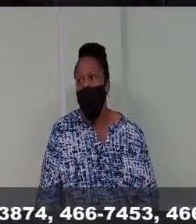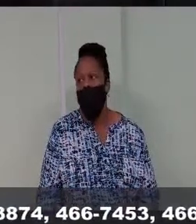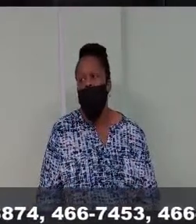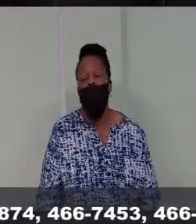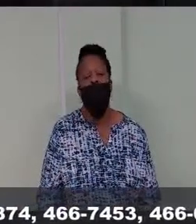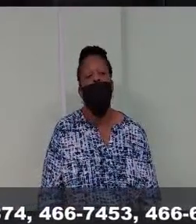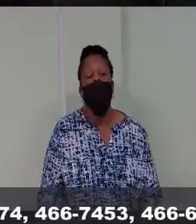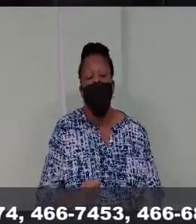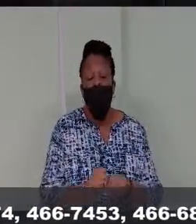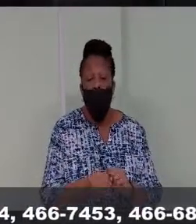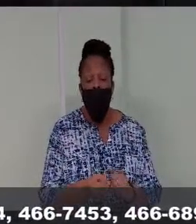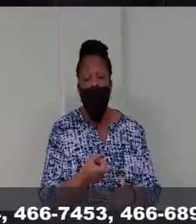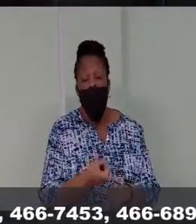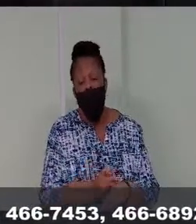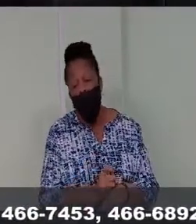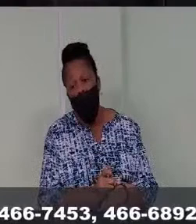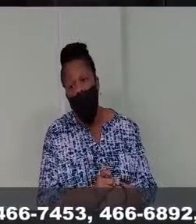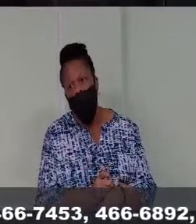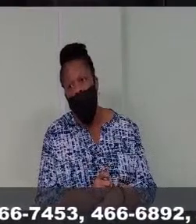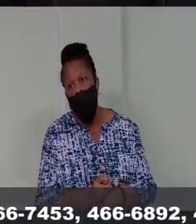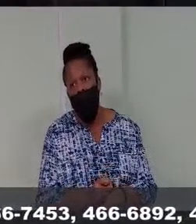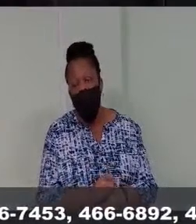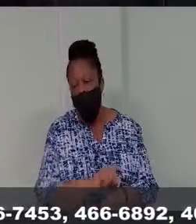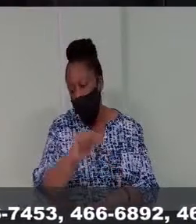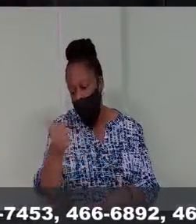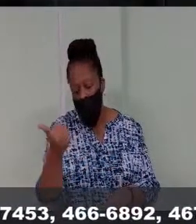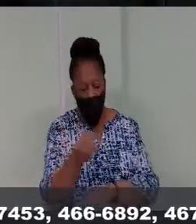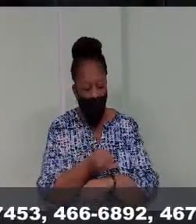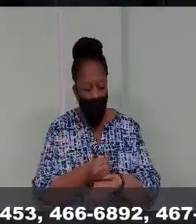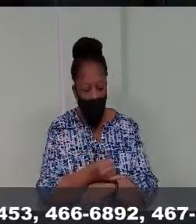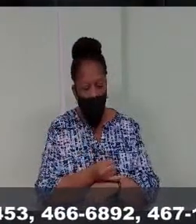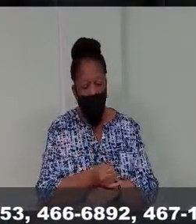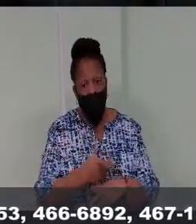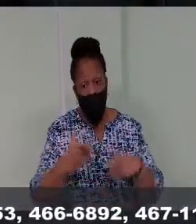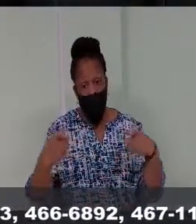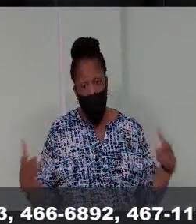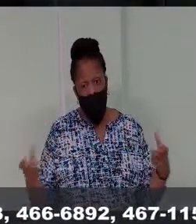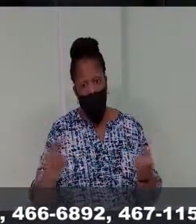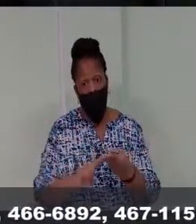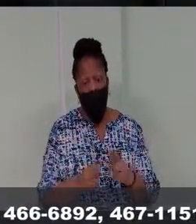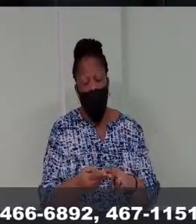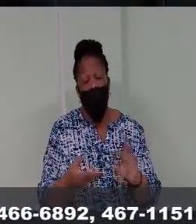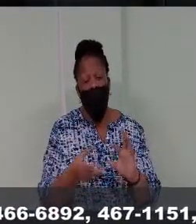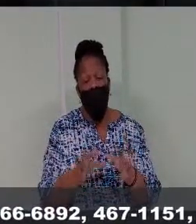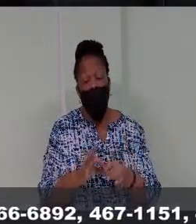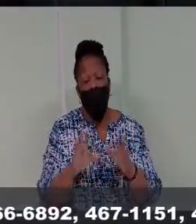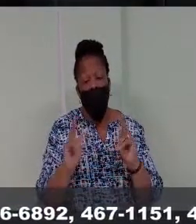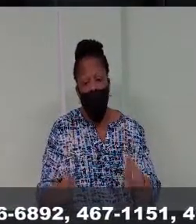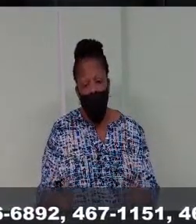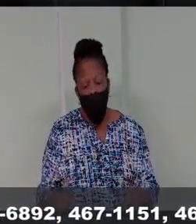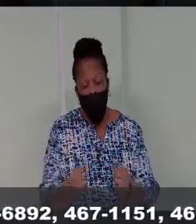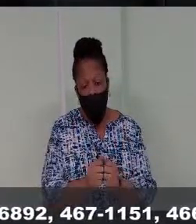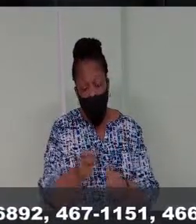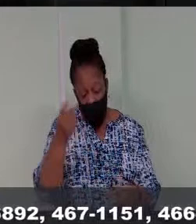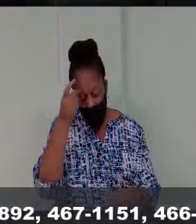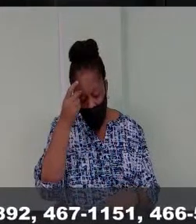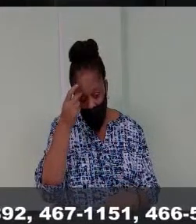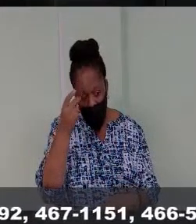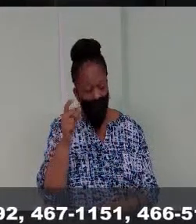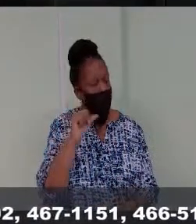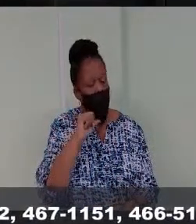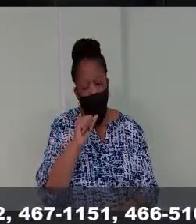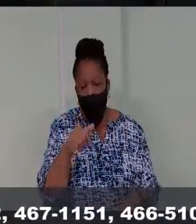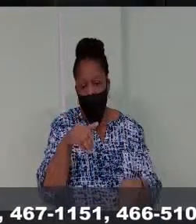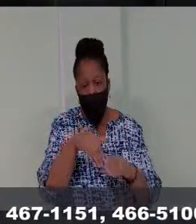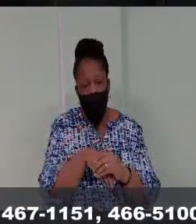other Caribbean islands or territories who may be part of CARICOM. And for example, the